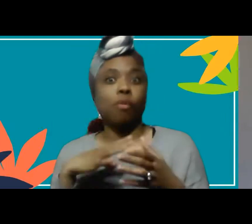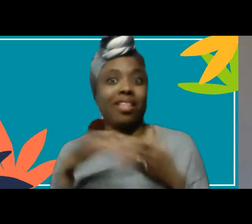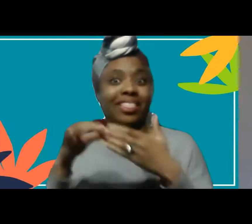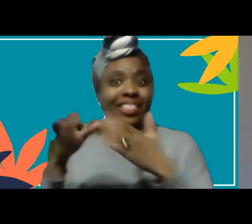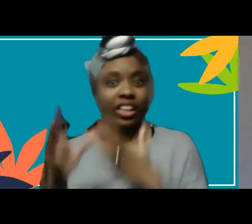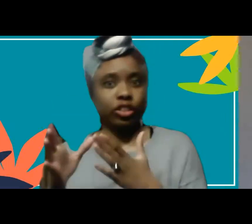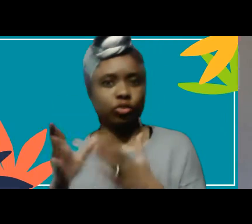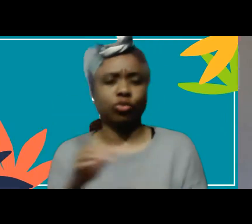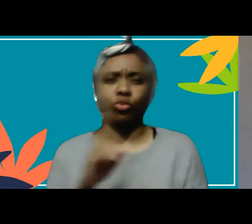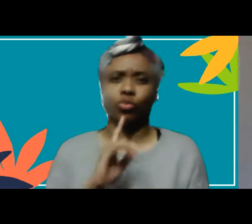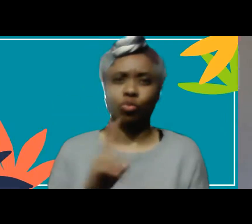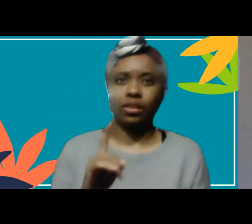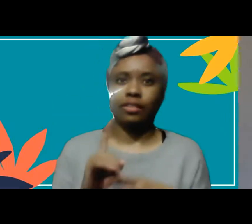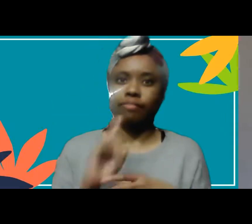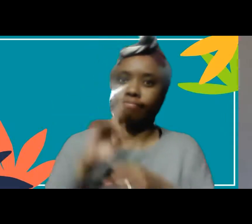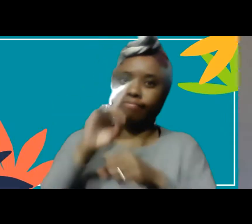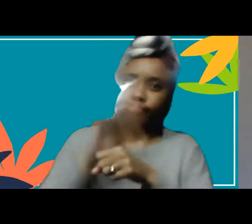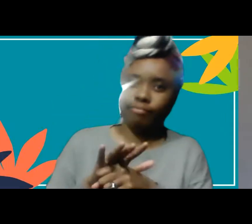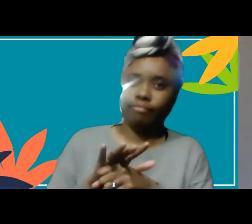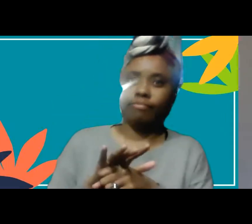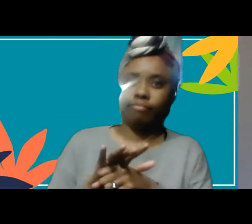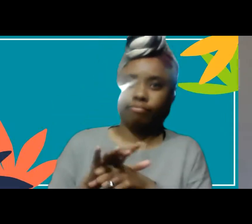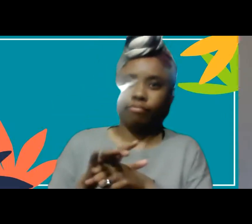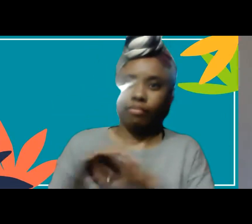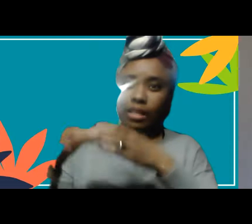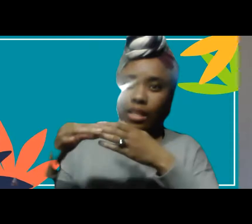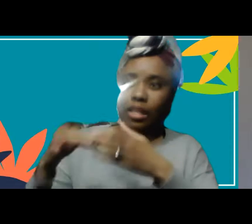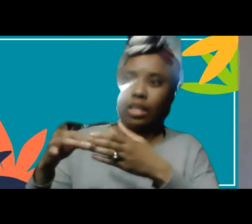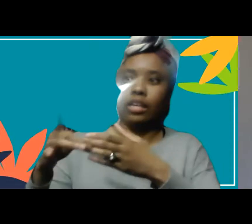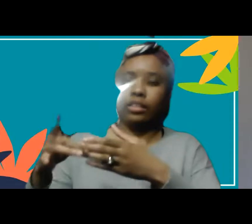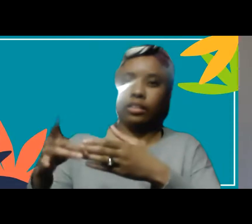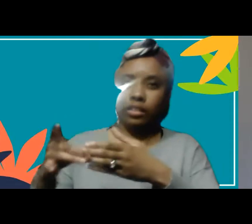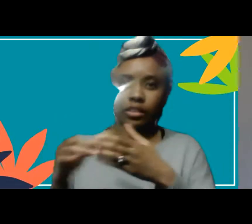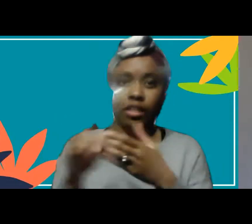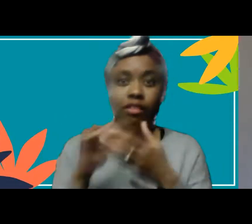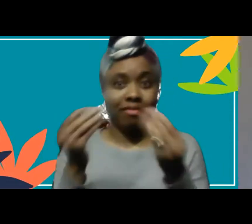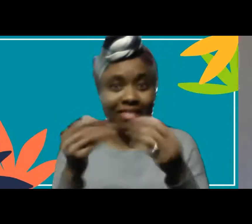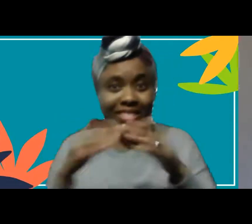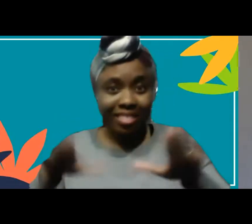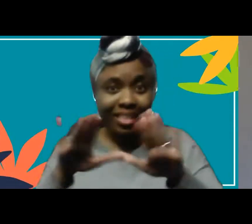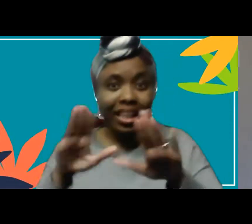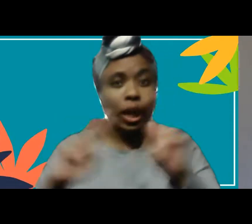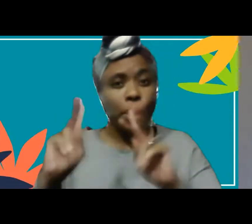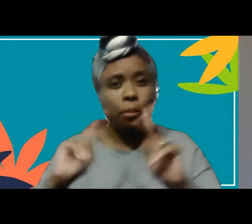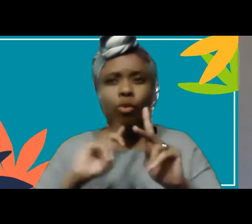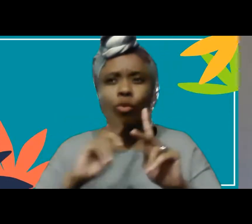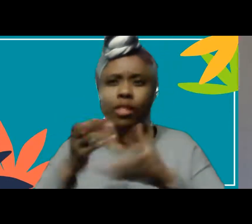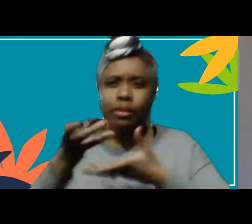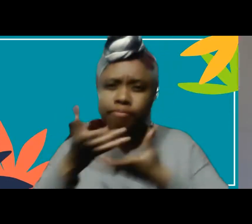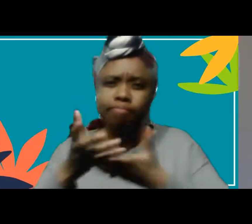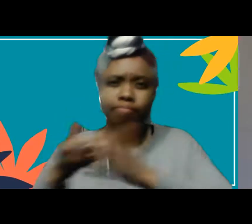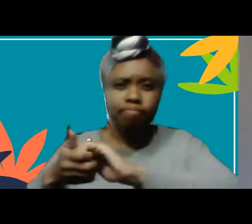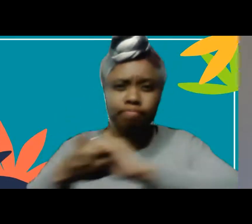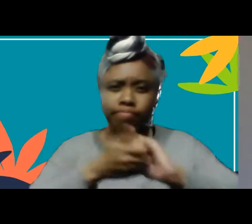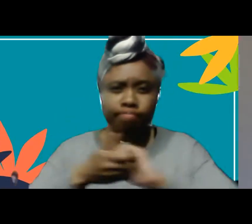much committed to stewardship of land and people and a mutuality in that relationship. And so on one hand,